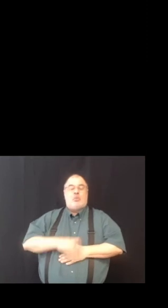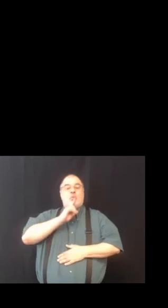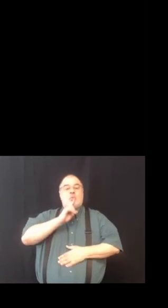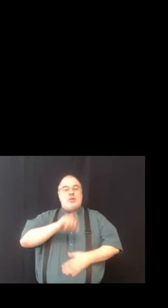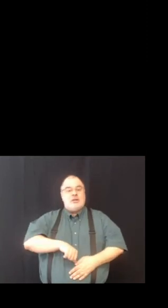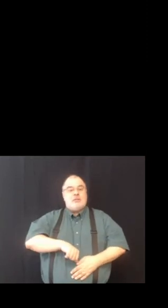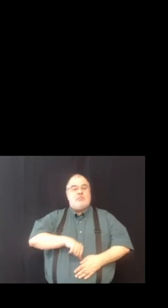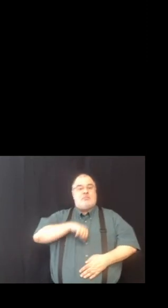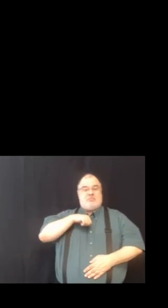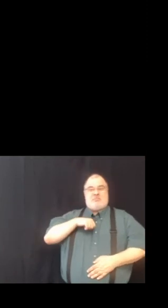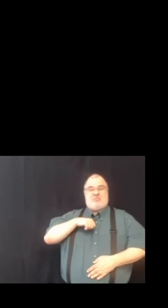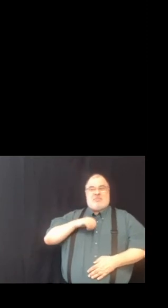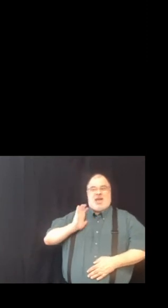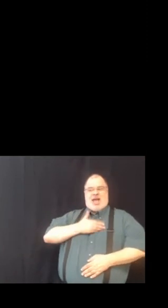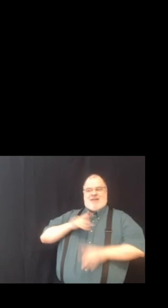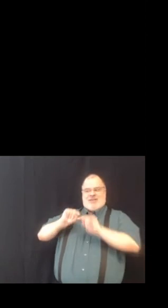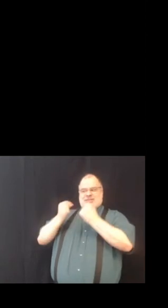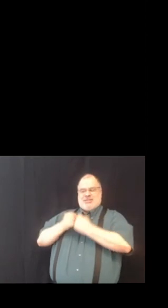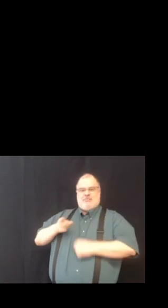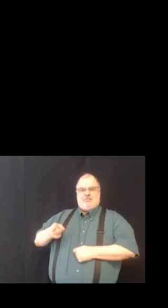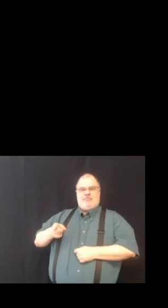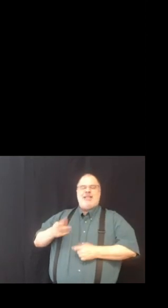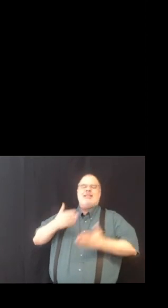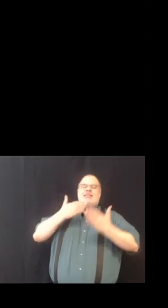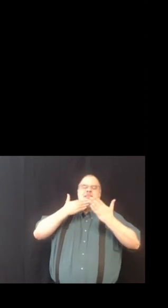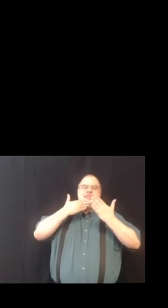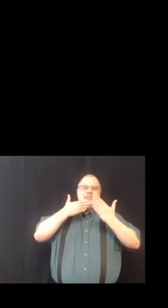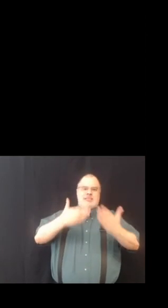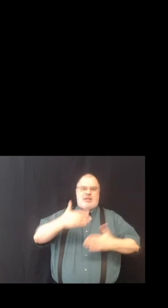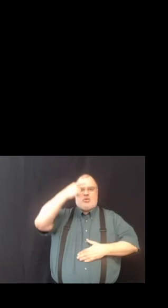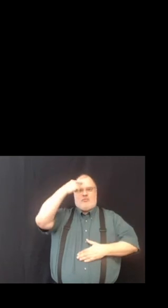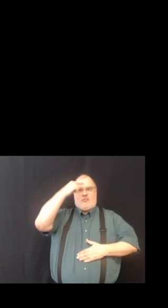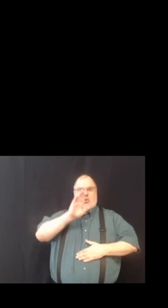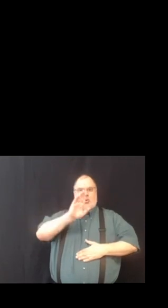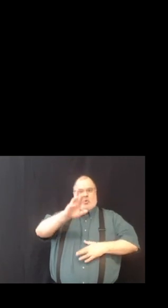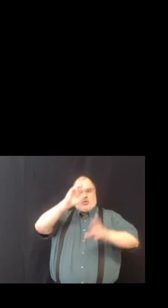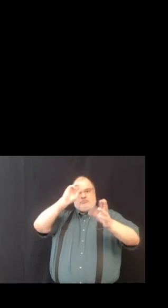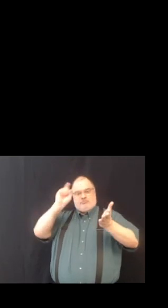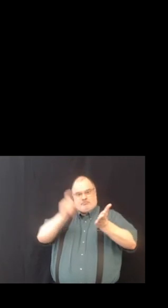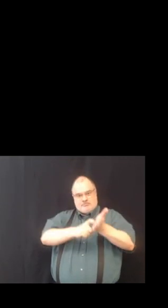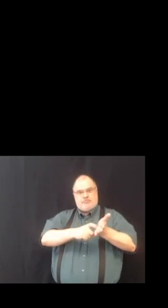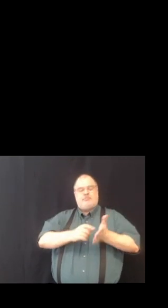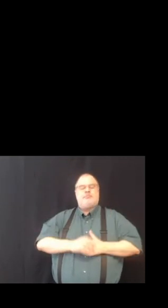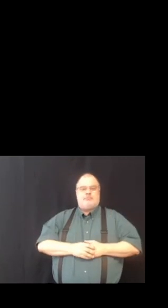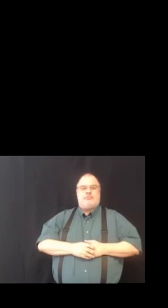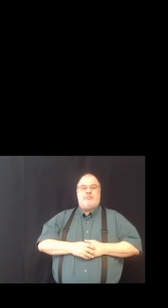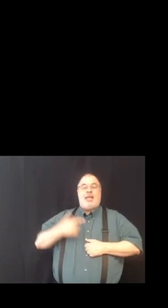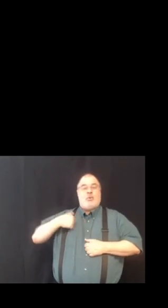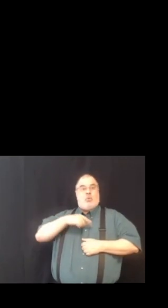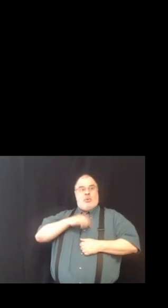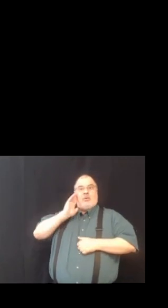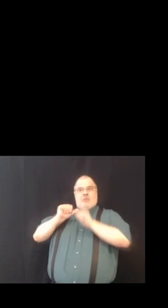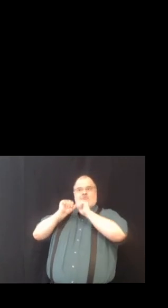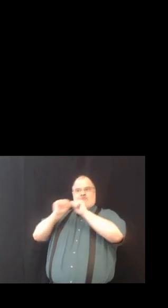dedicated and hardworking team. Again, I want to thank you for the acknowledgement, and we look forward to continuing our commitment to support